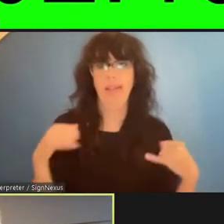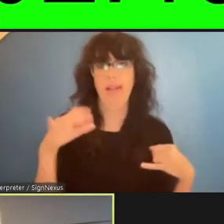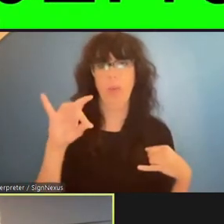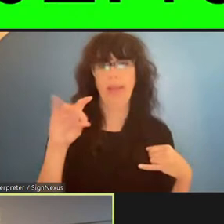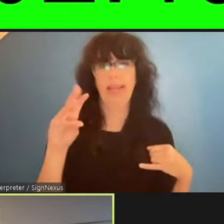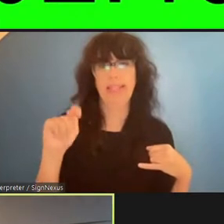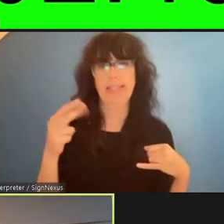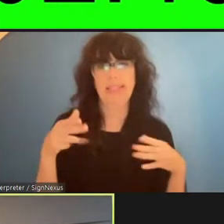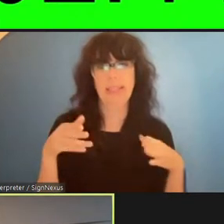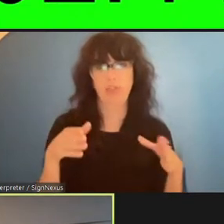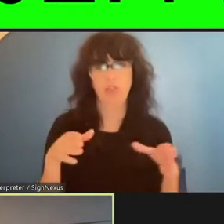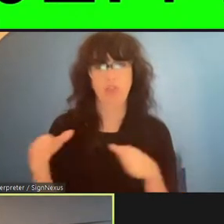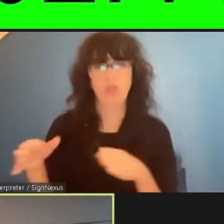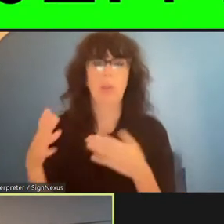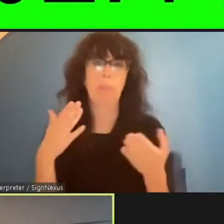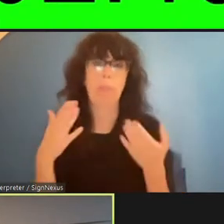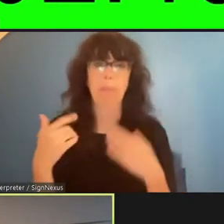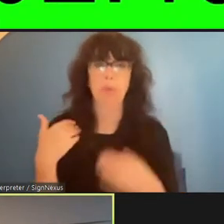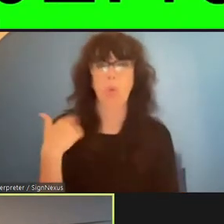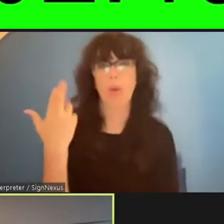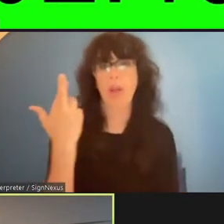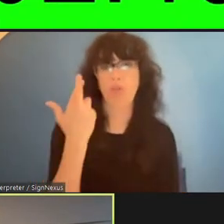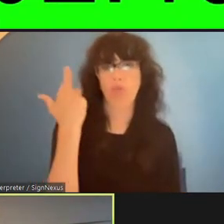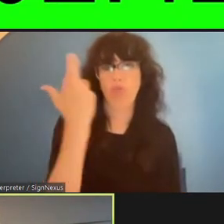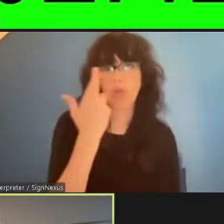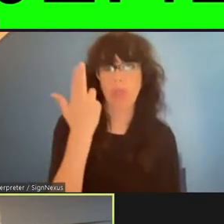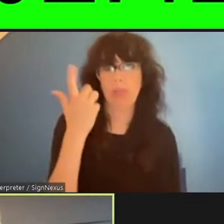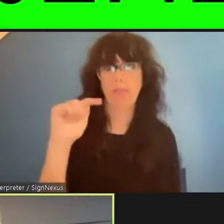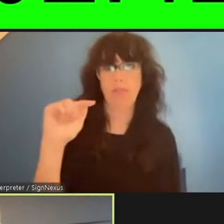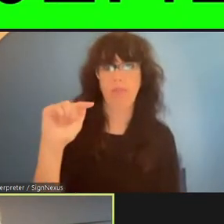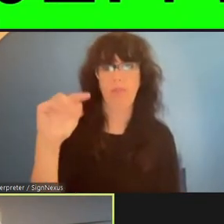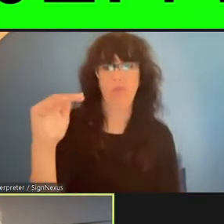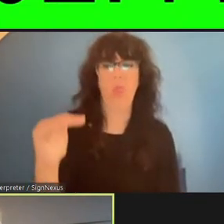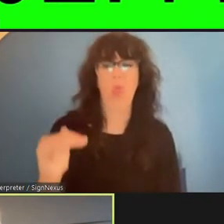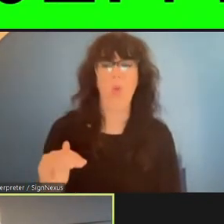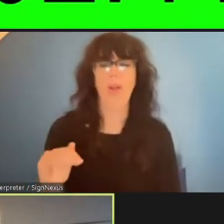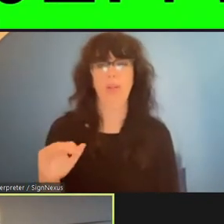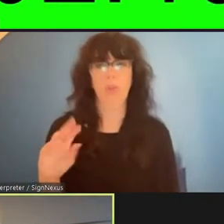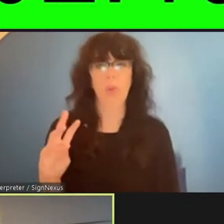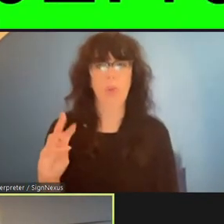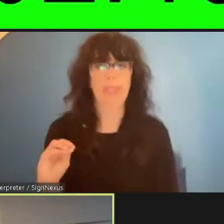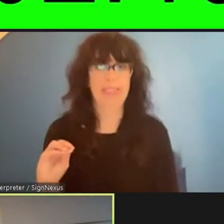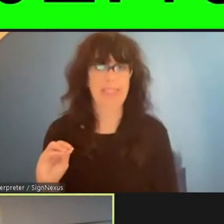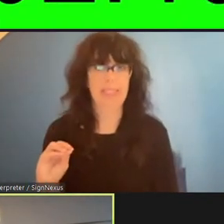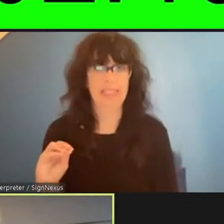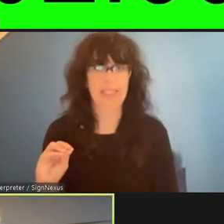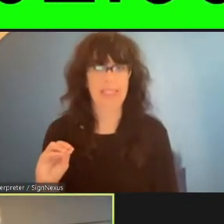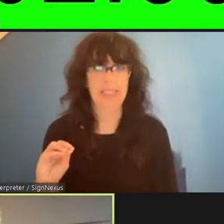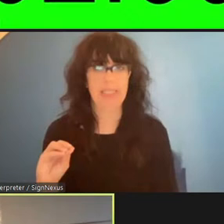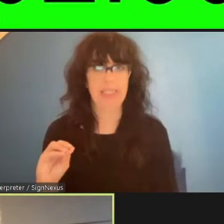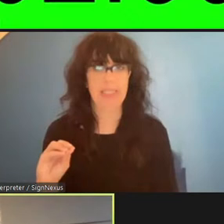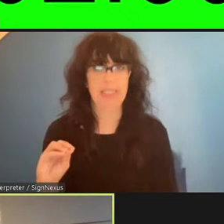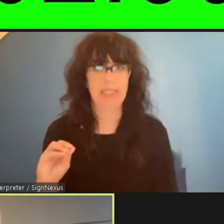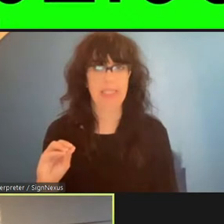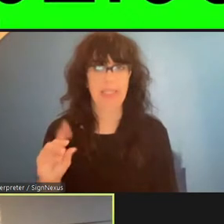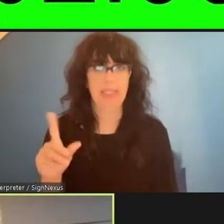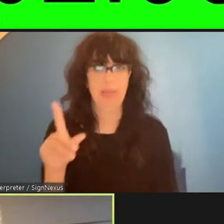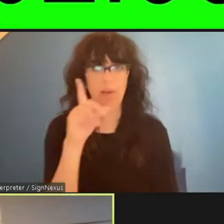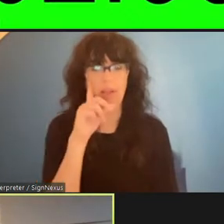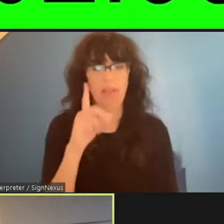might have had some reasons for lowering it to 60th street but uh i think the most